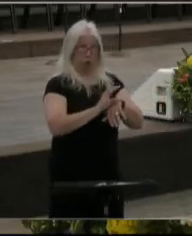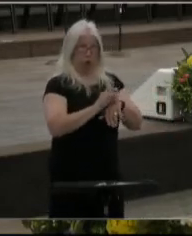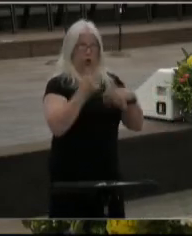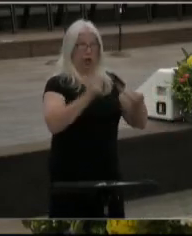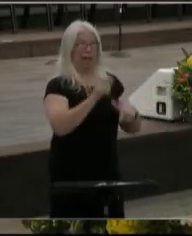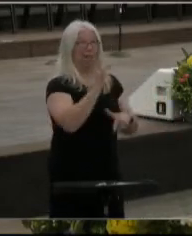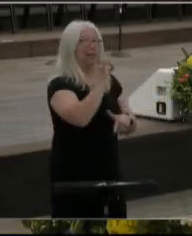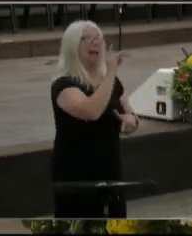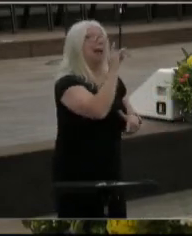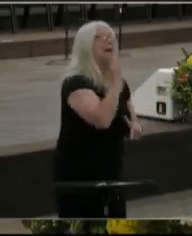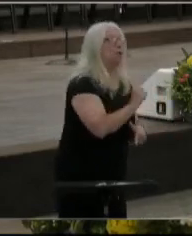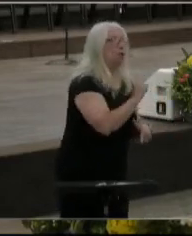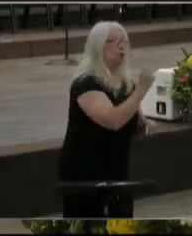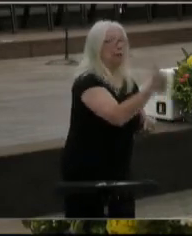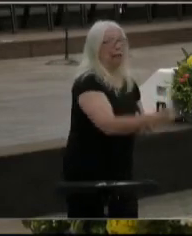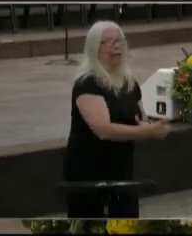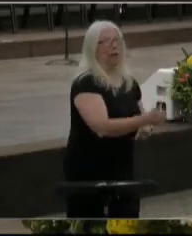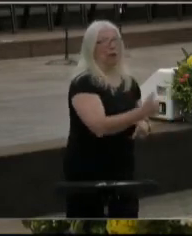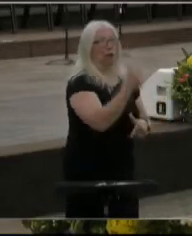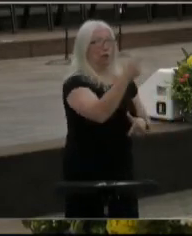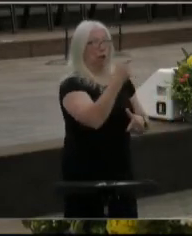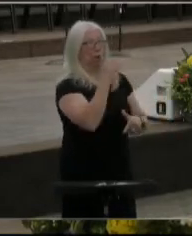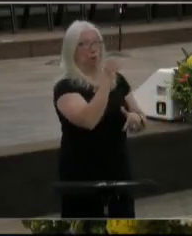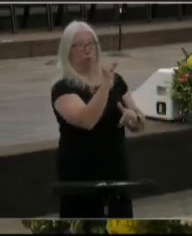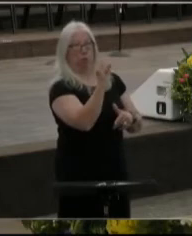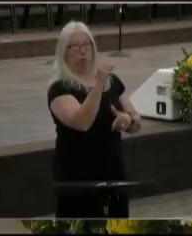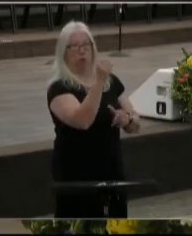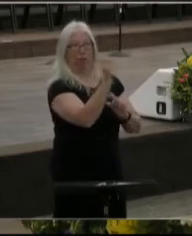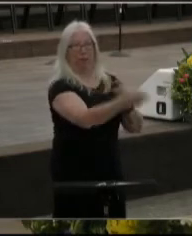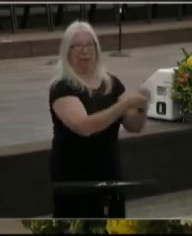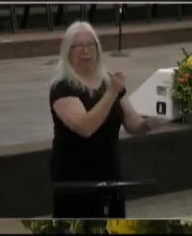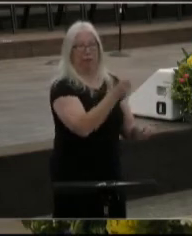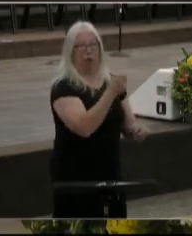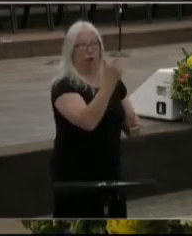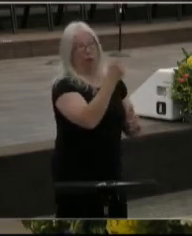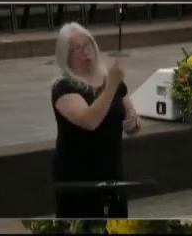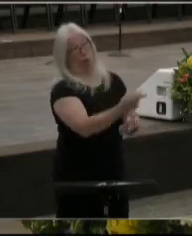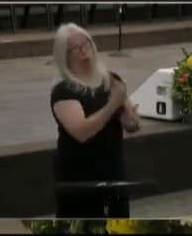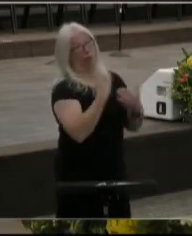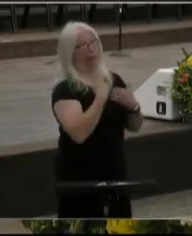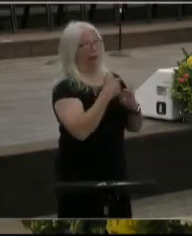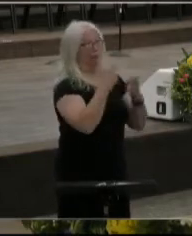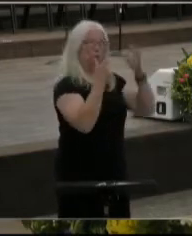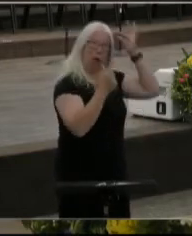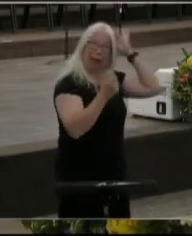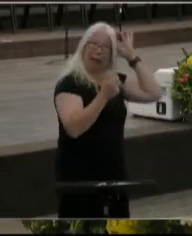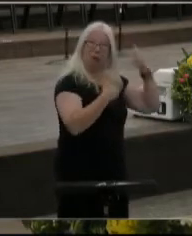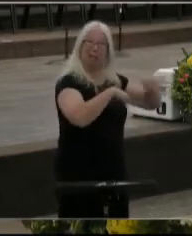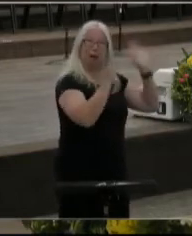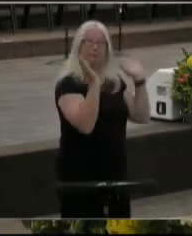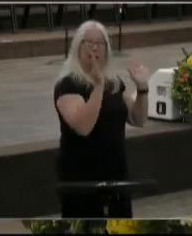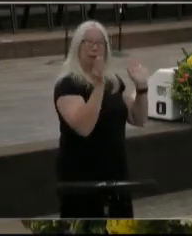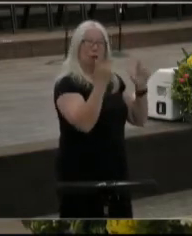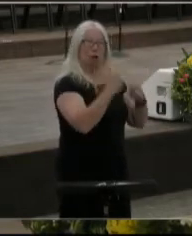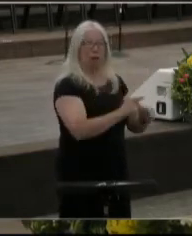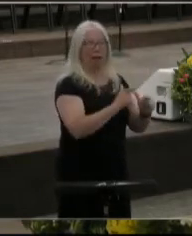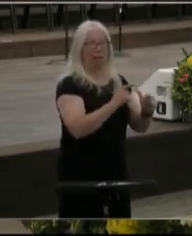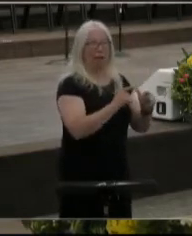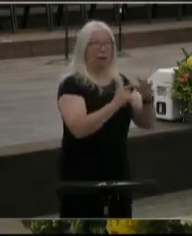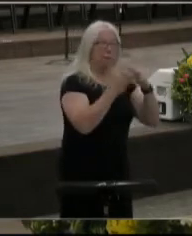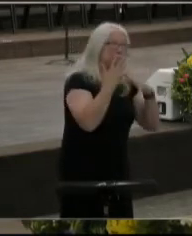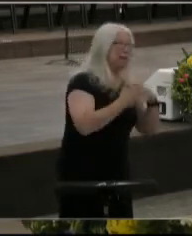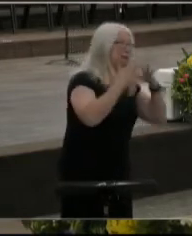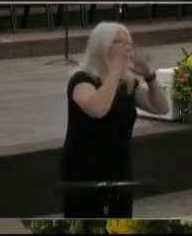let the 80-year-olds tithe. You'll let the ones on Social Security give. You'll let the ones that have gray hair sacrifice. You'll let them bleed